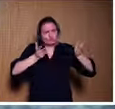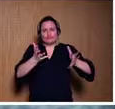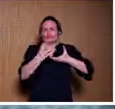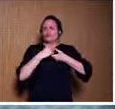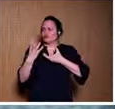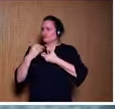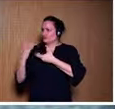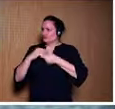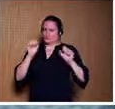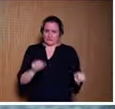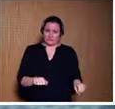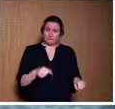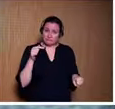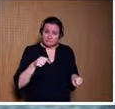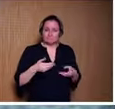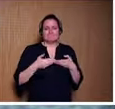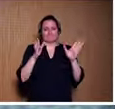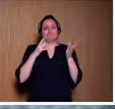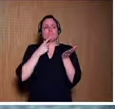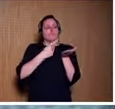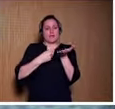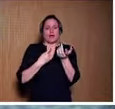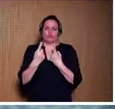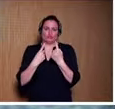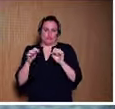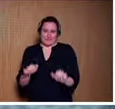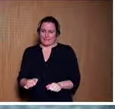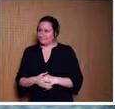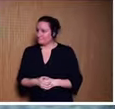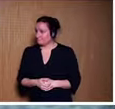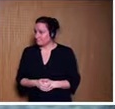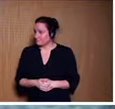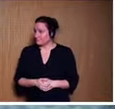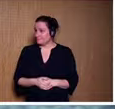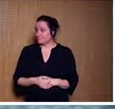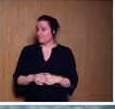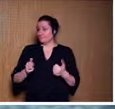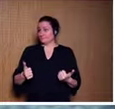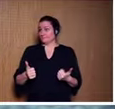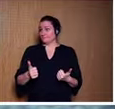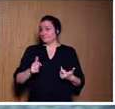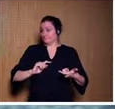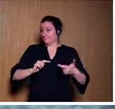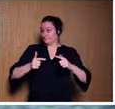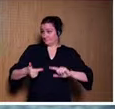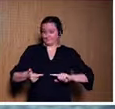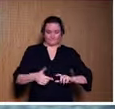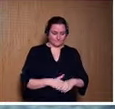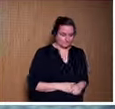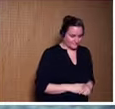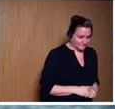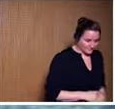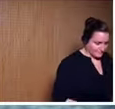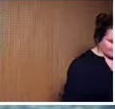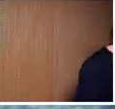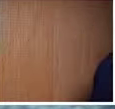as a place for public discourse. And you asked about red lines, I'm going to talk about two. And the first red line, the first one that